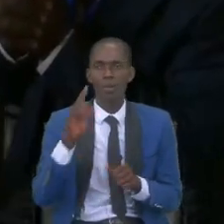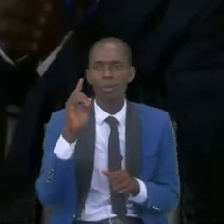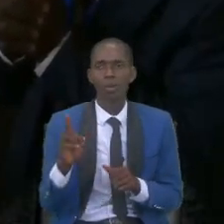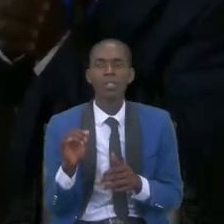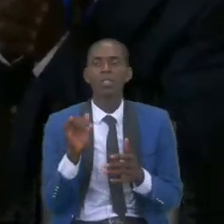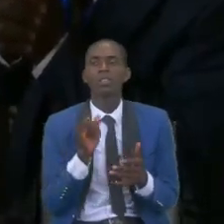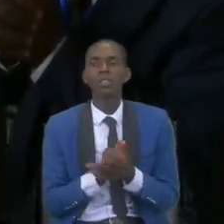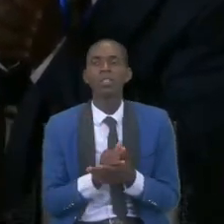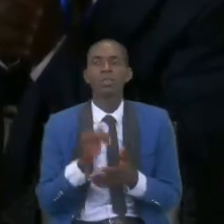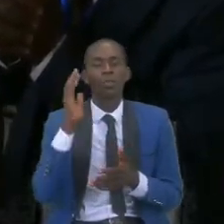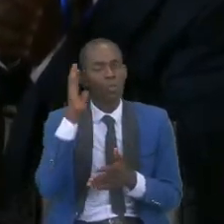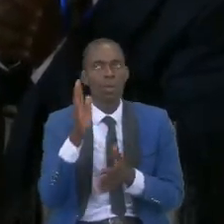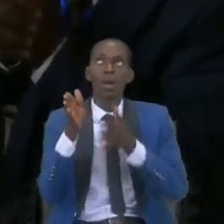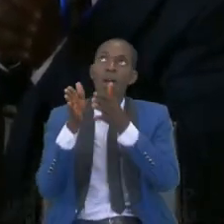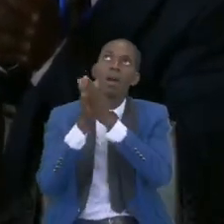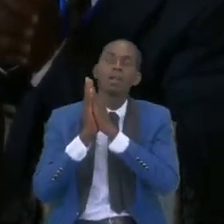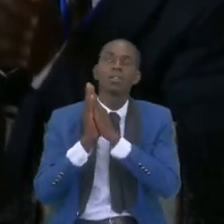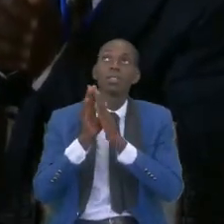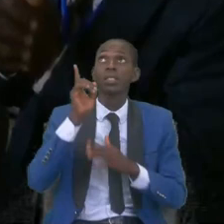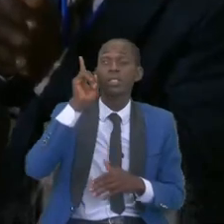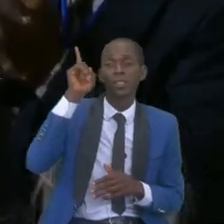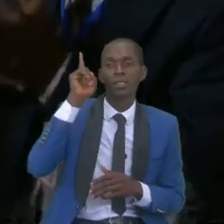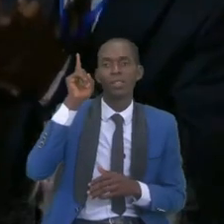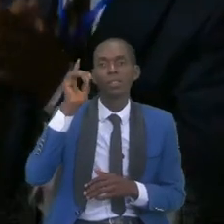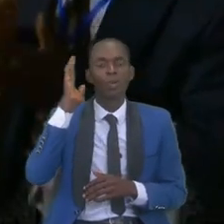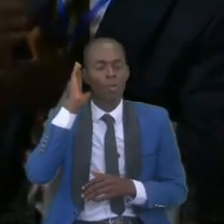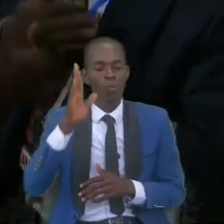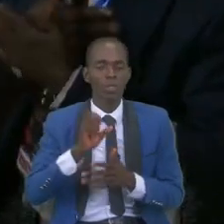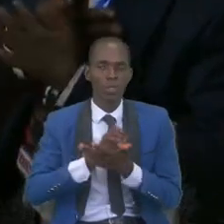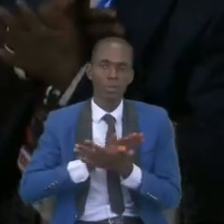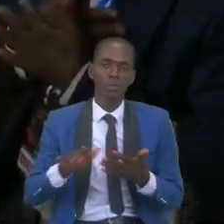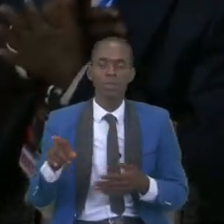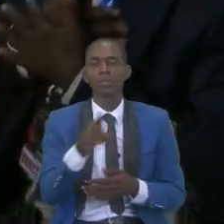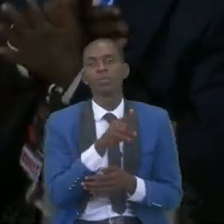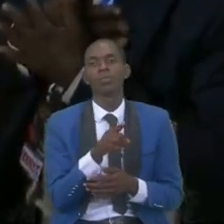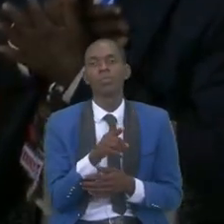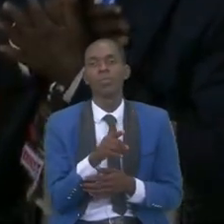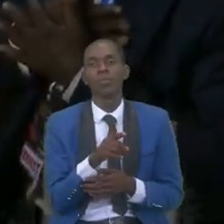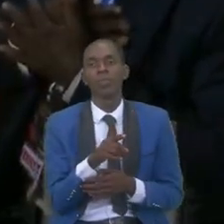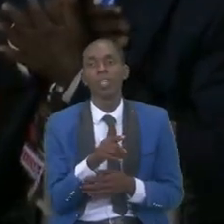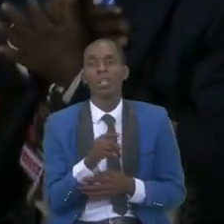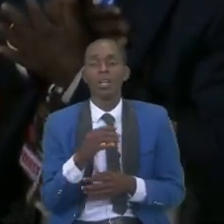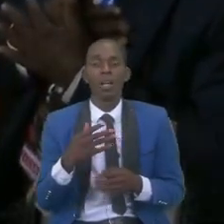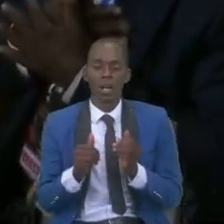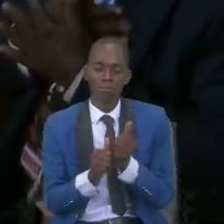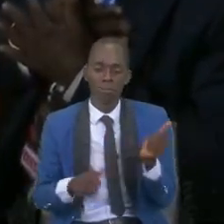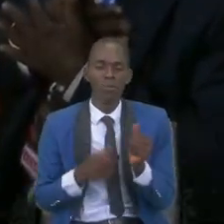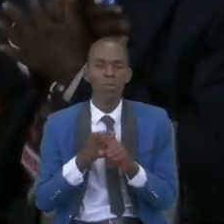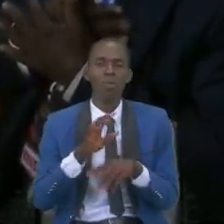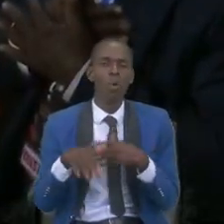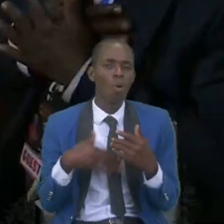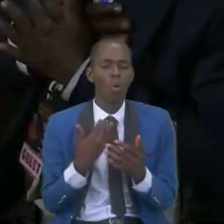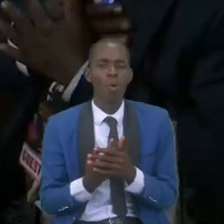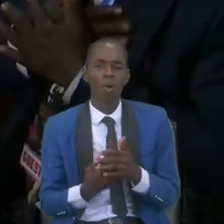that will ask. He will sanctify you. Abstain from all appearance of evil.